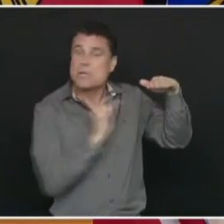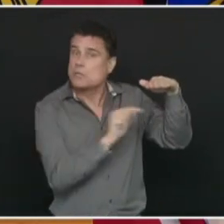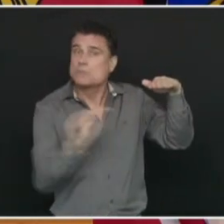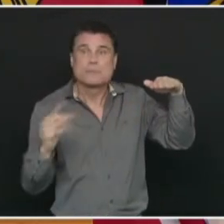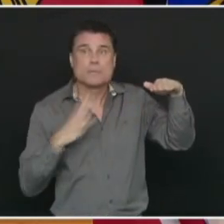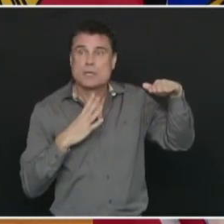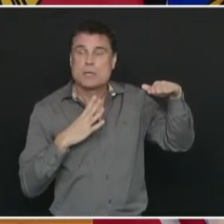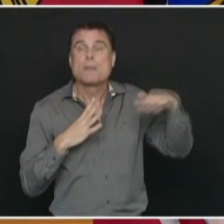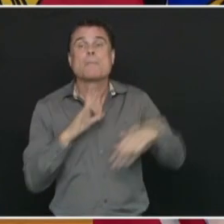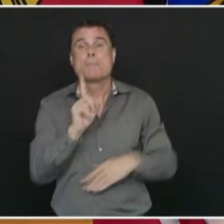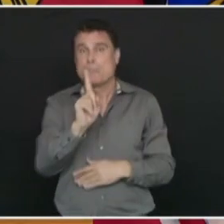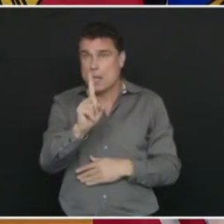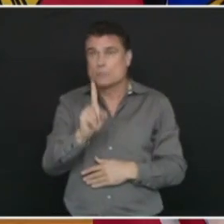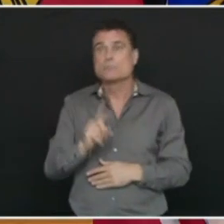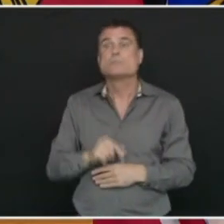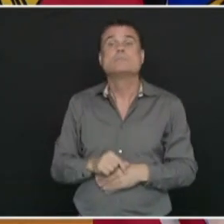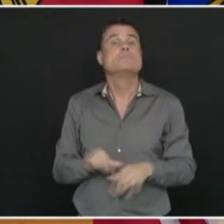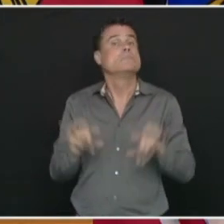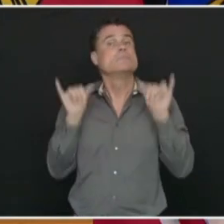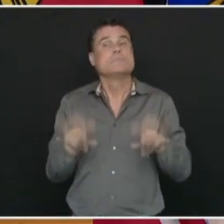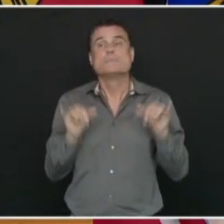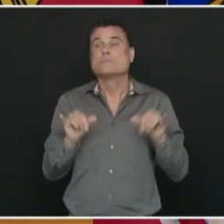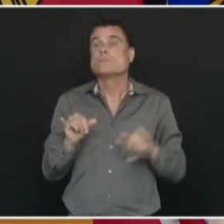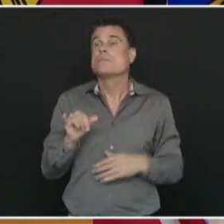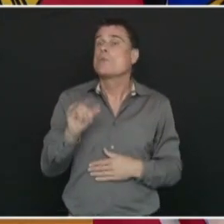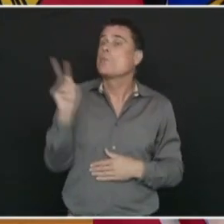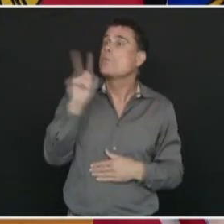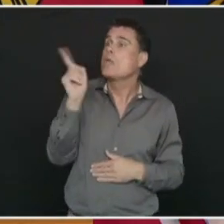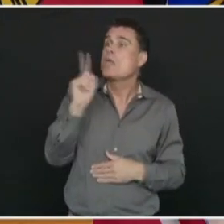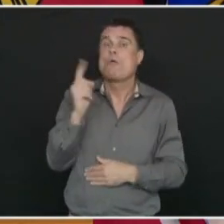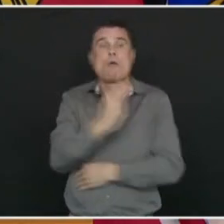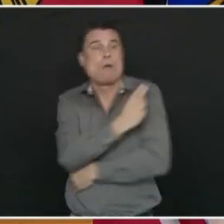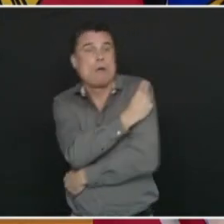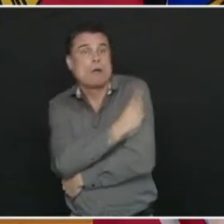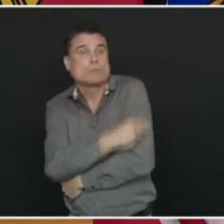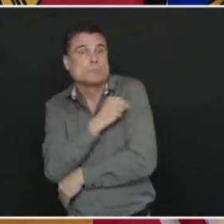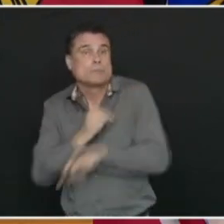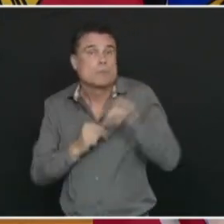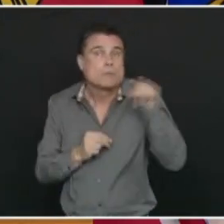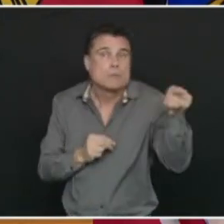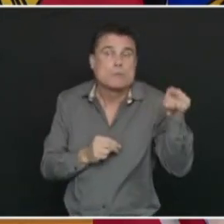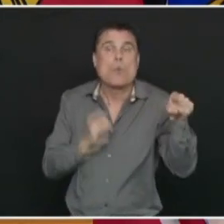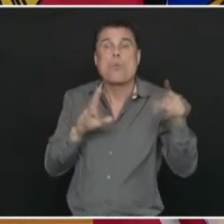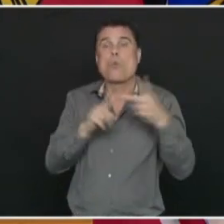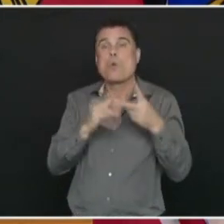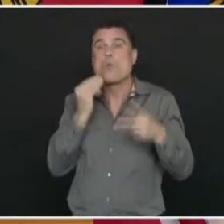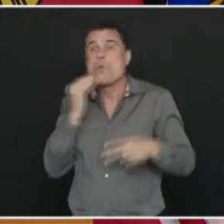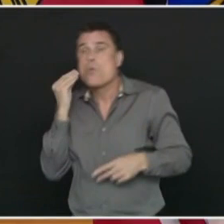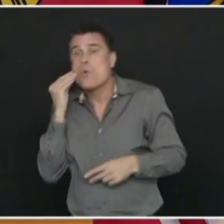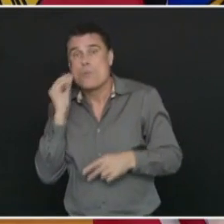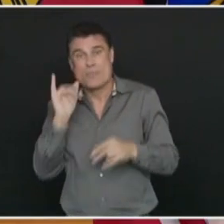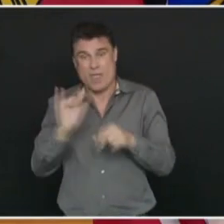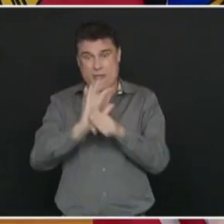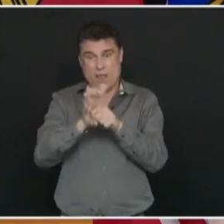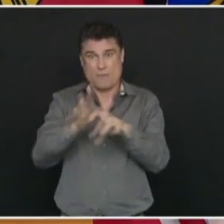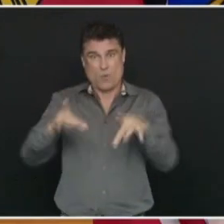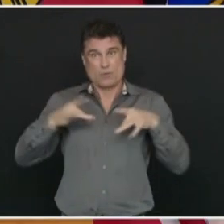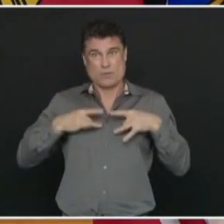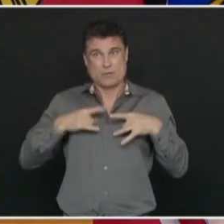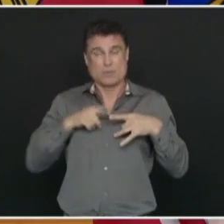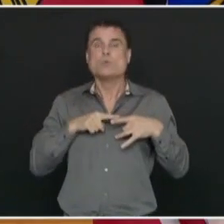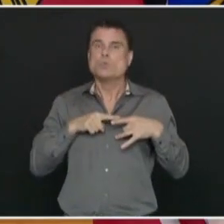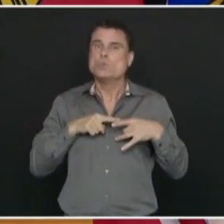partners across the province to ensure that we have a culturally safe way